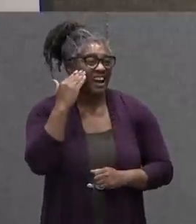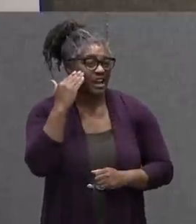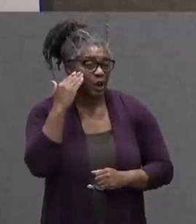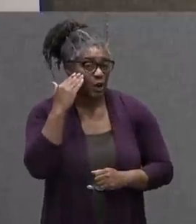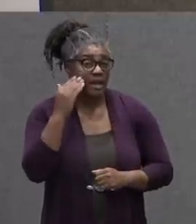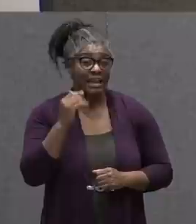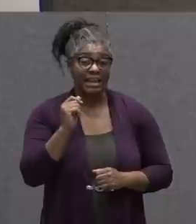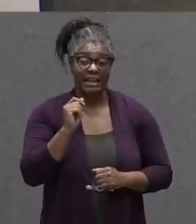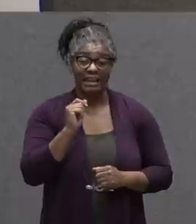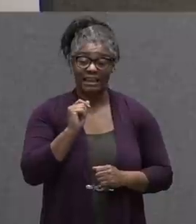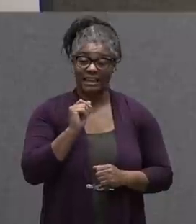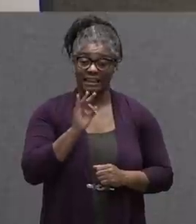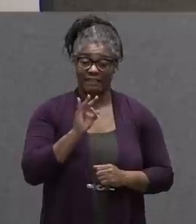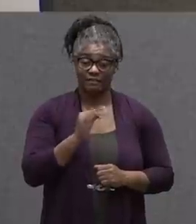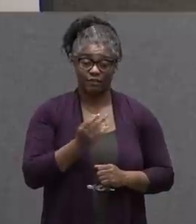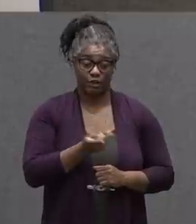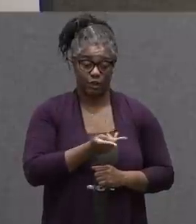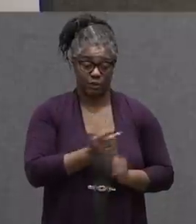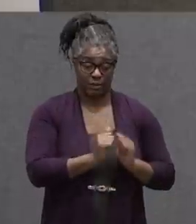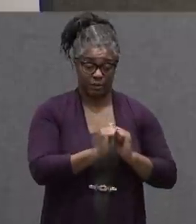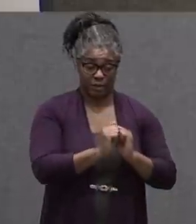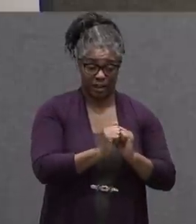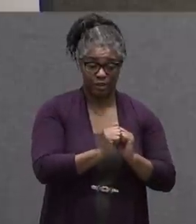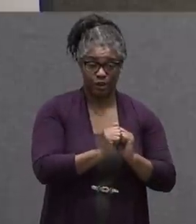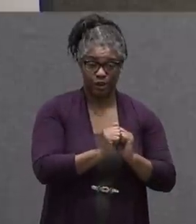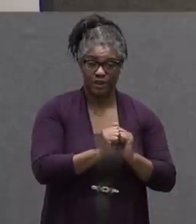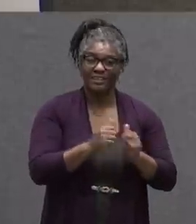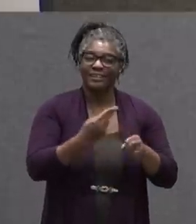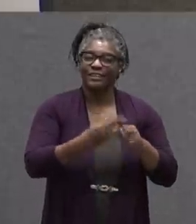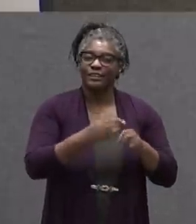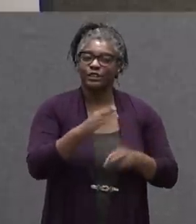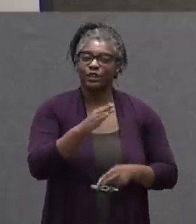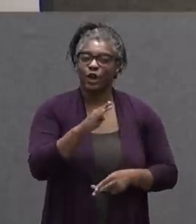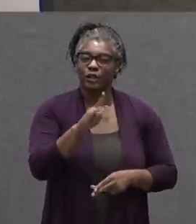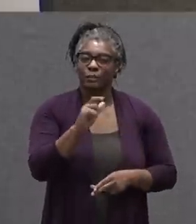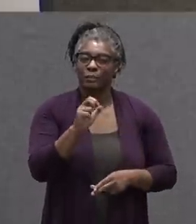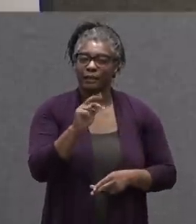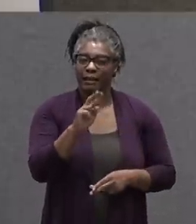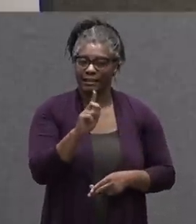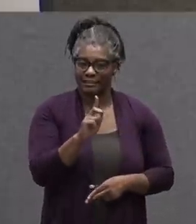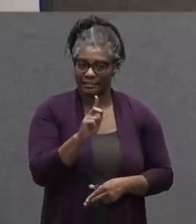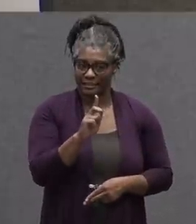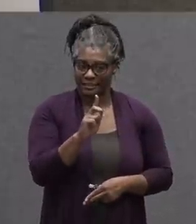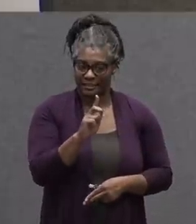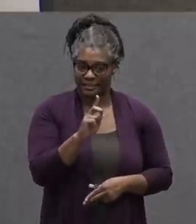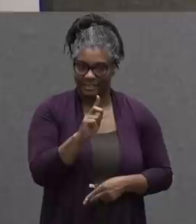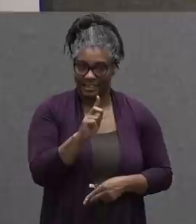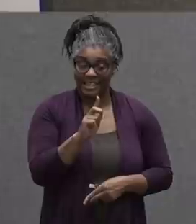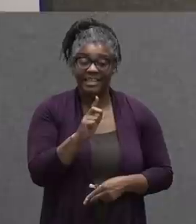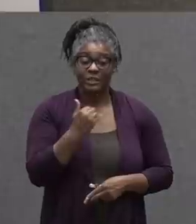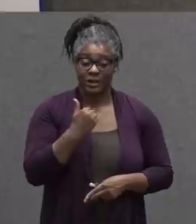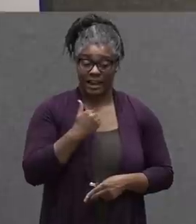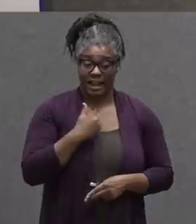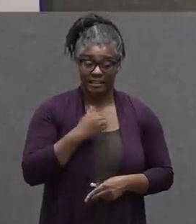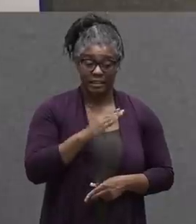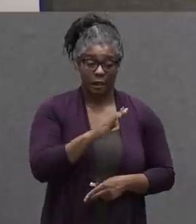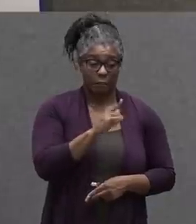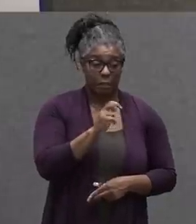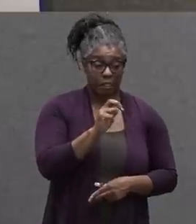side, that's called a blend. So this word has a blend and magic E.